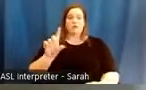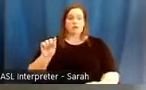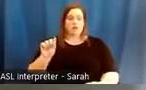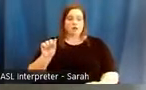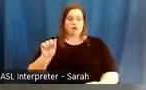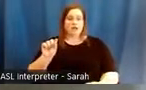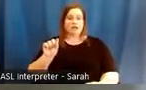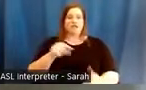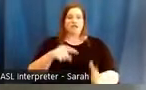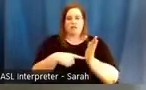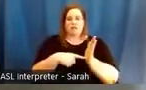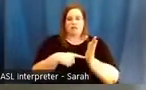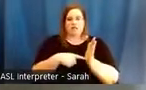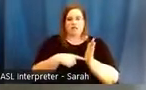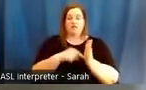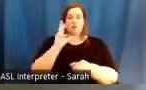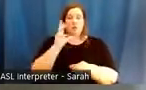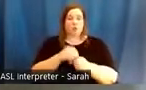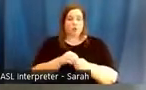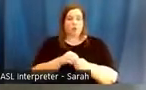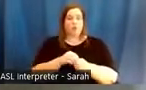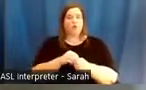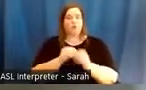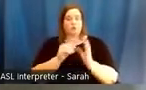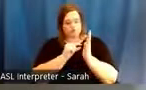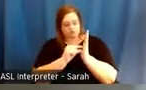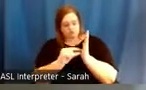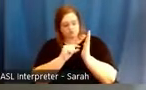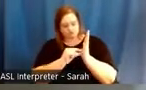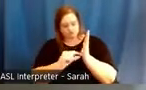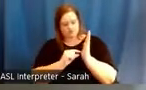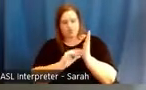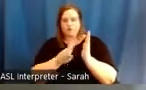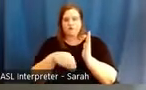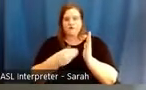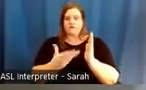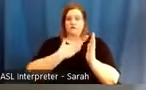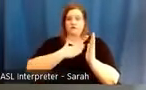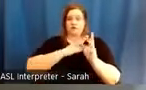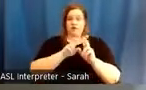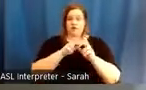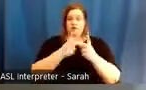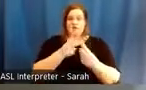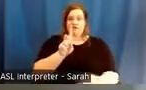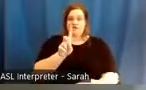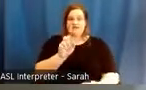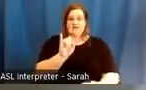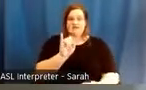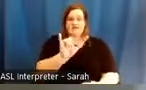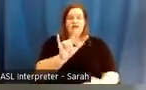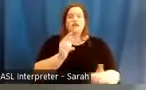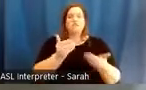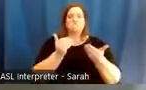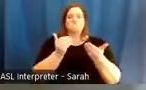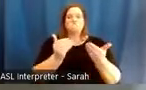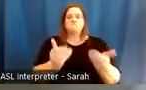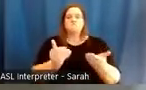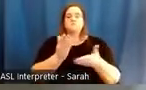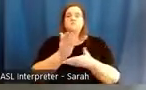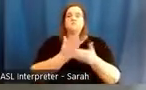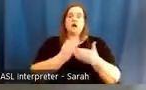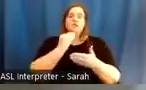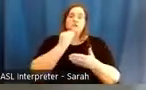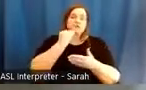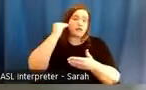bill which includes provisions for my department, Dale, to move forward with some residential